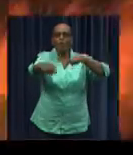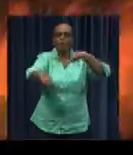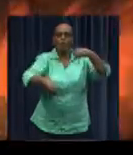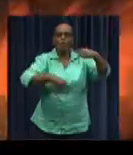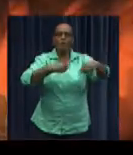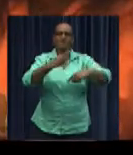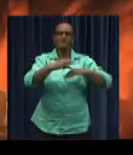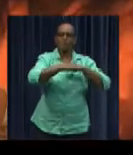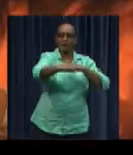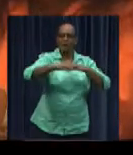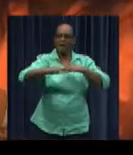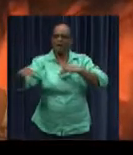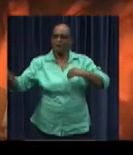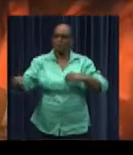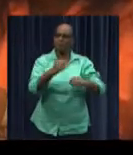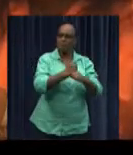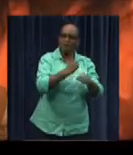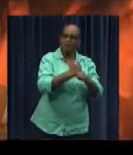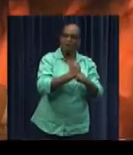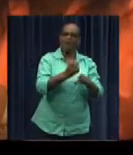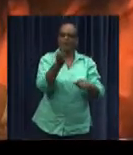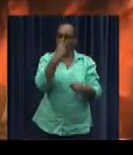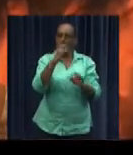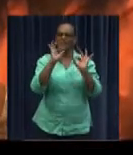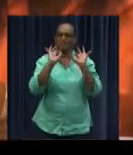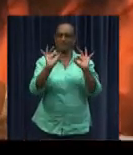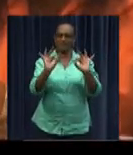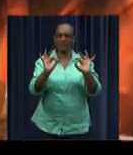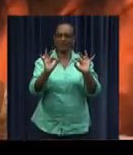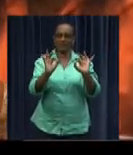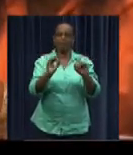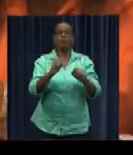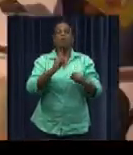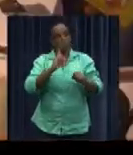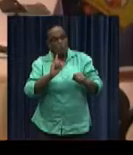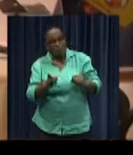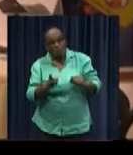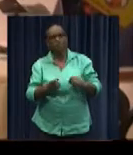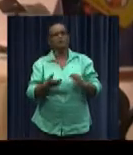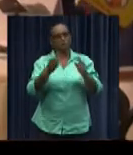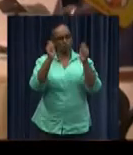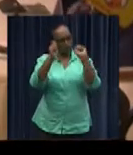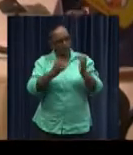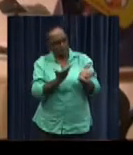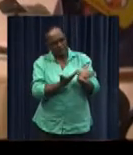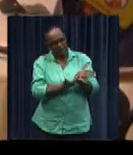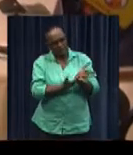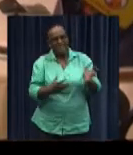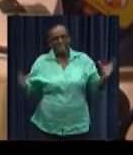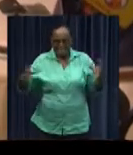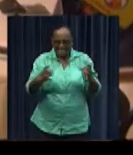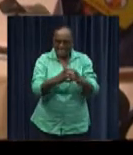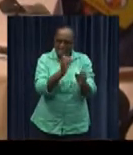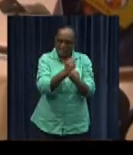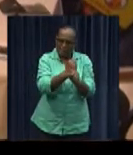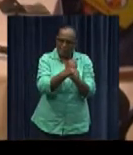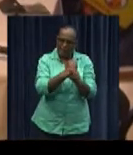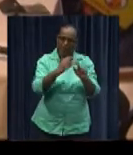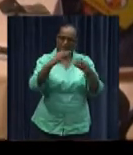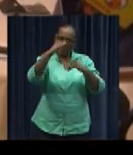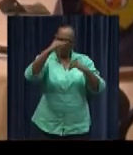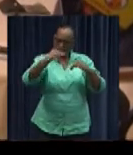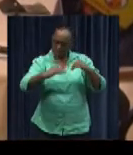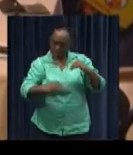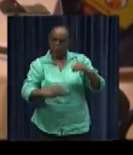to exchange experiences from participating countries in the area of food safety. It had